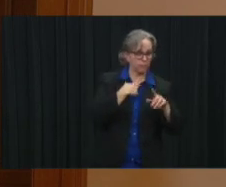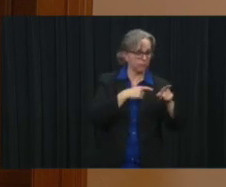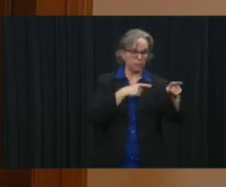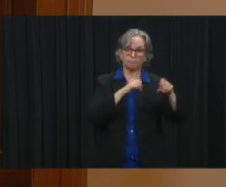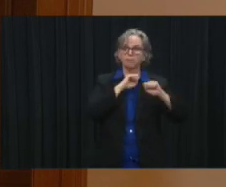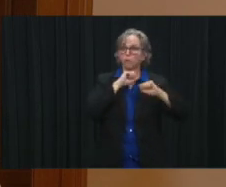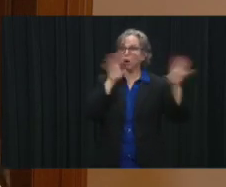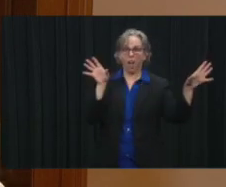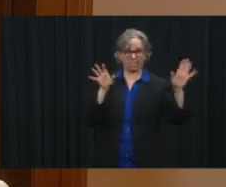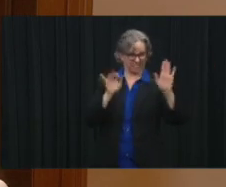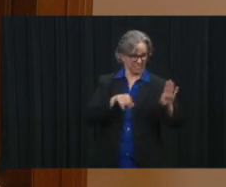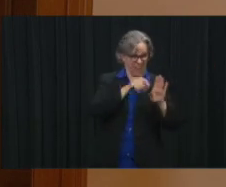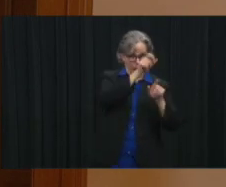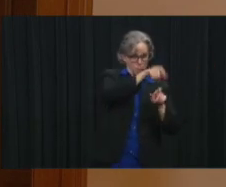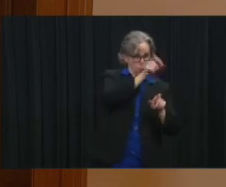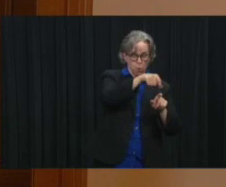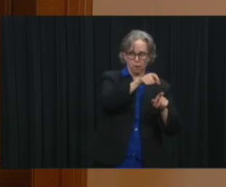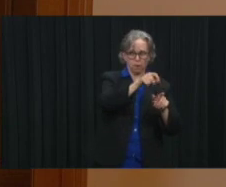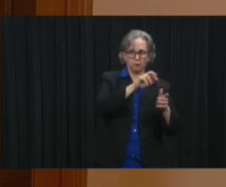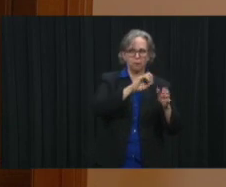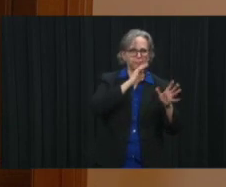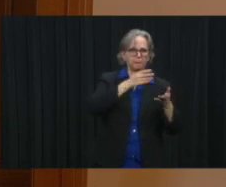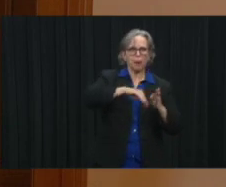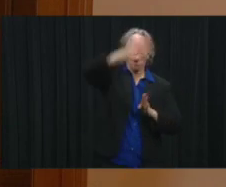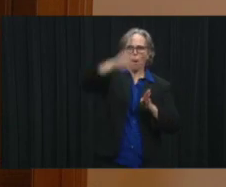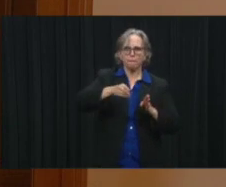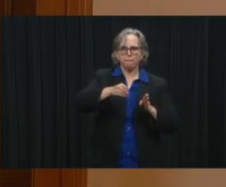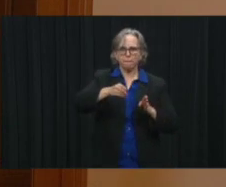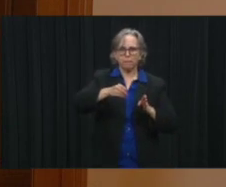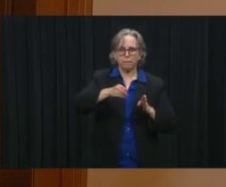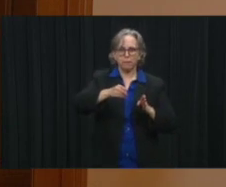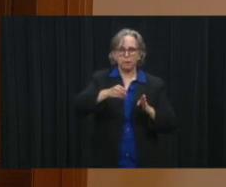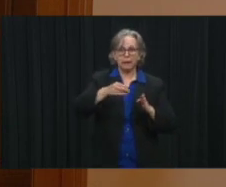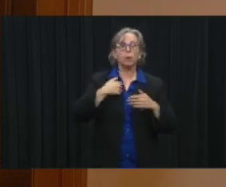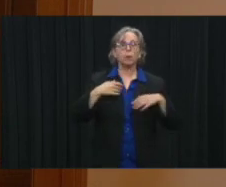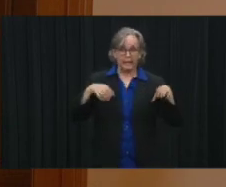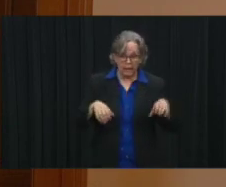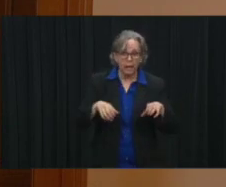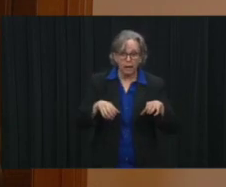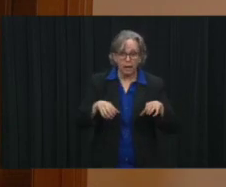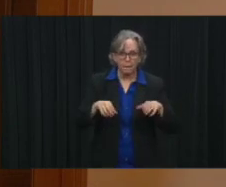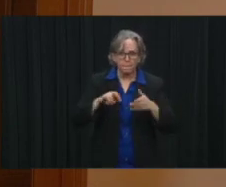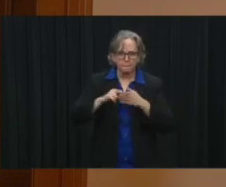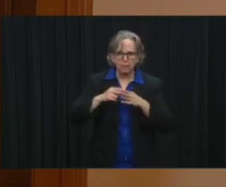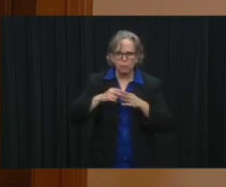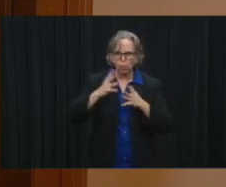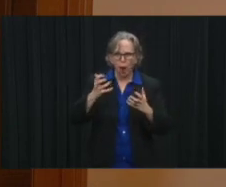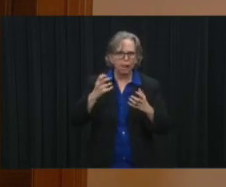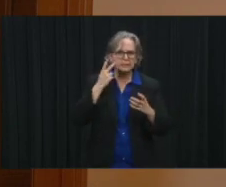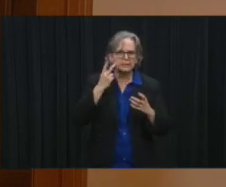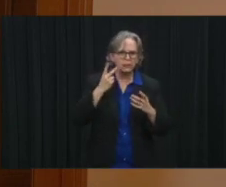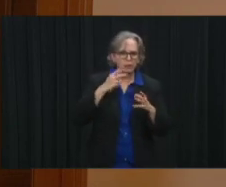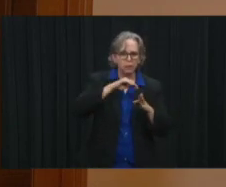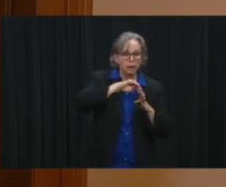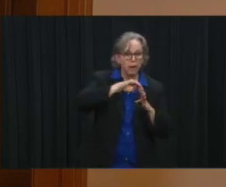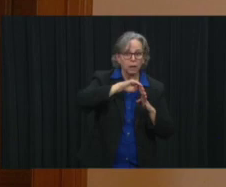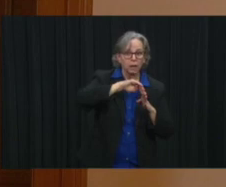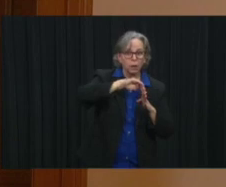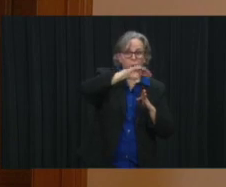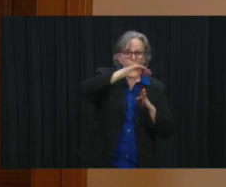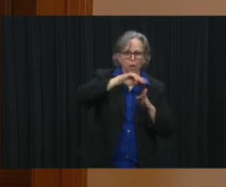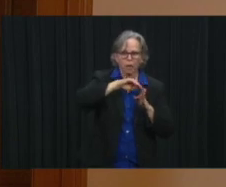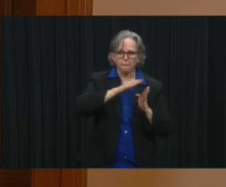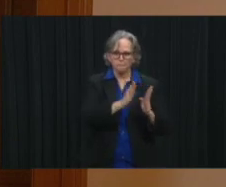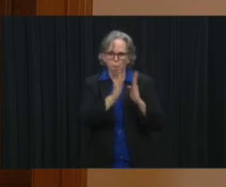did, and we've made a difference. We've shifted over to the model we want to see, this less steep, further pushed